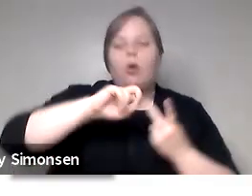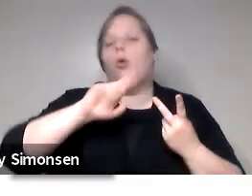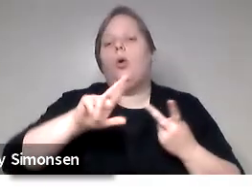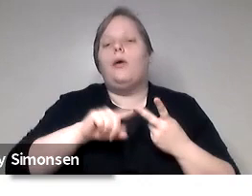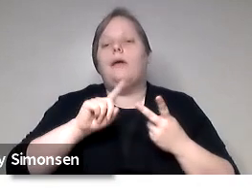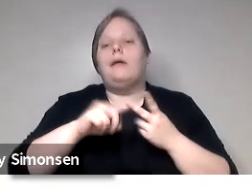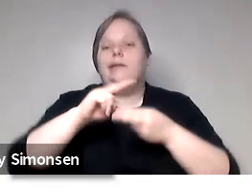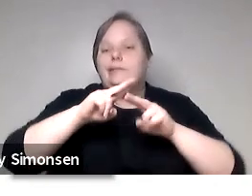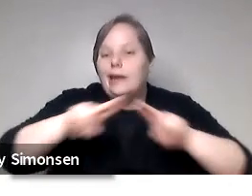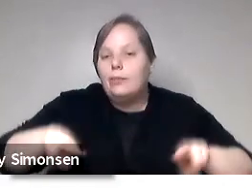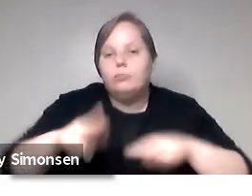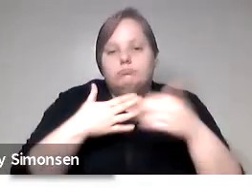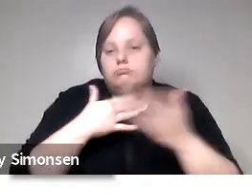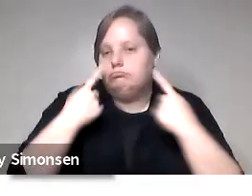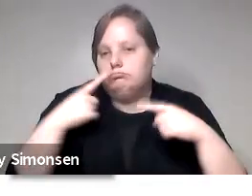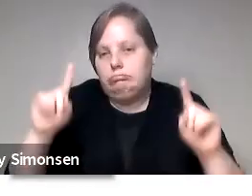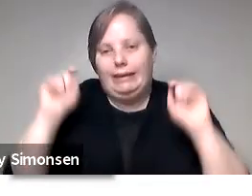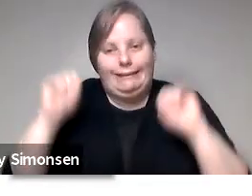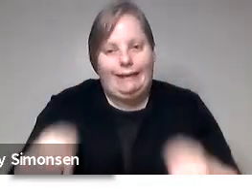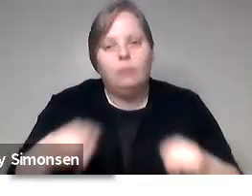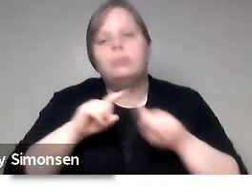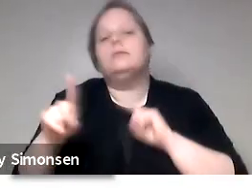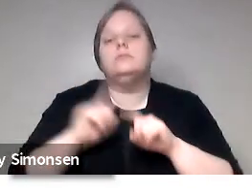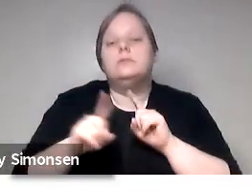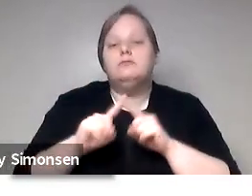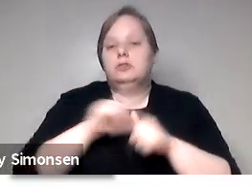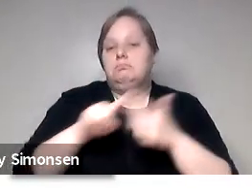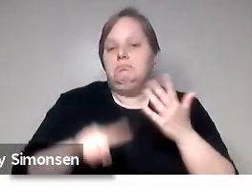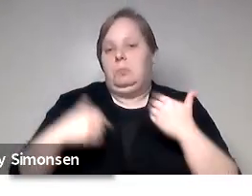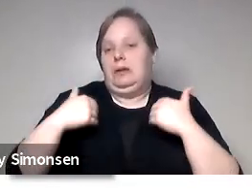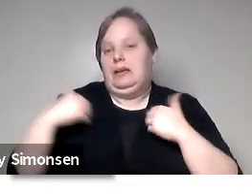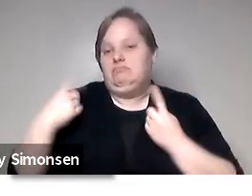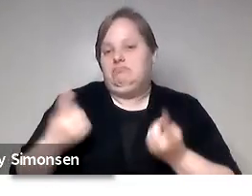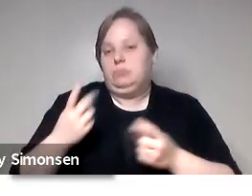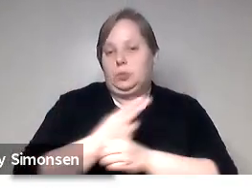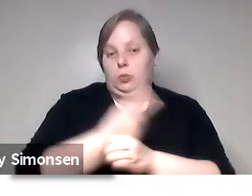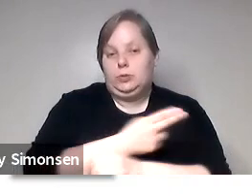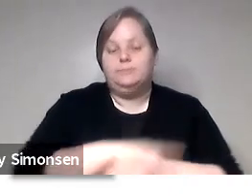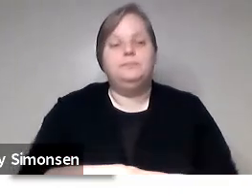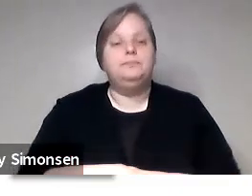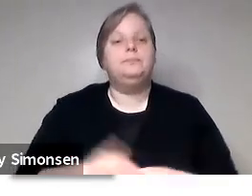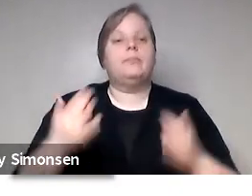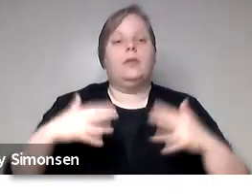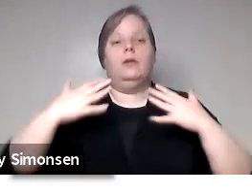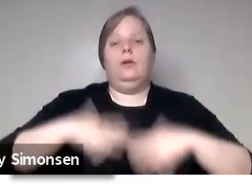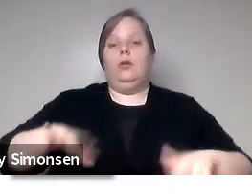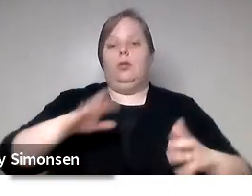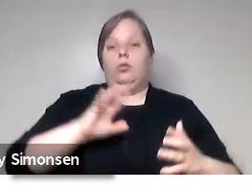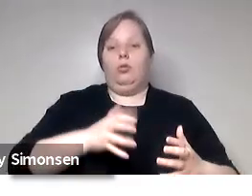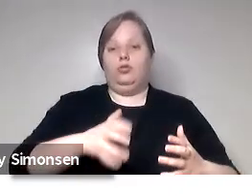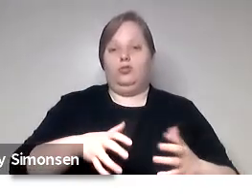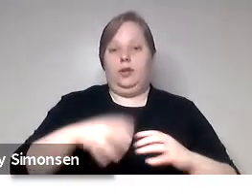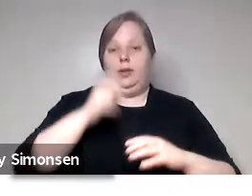or whatever, but those are some of the items that we have. Laundry markers, those are